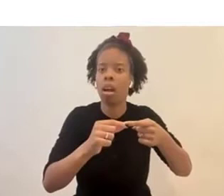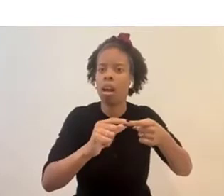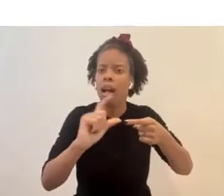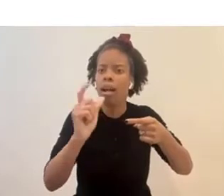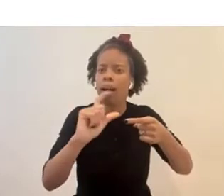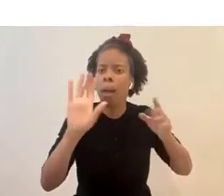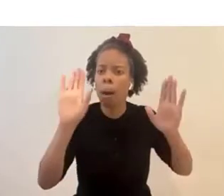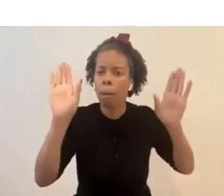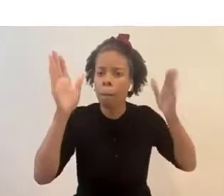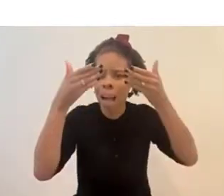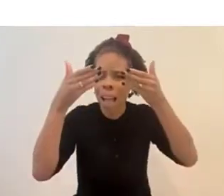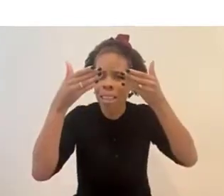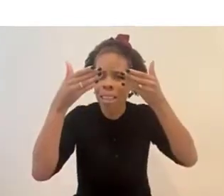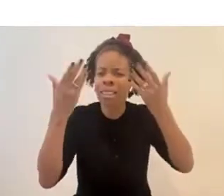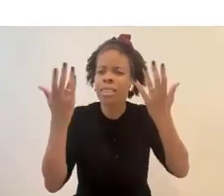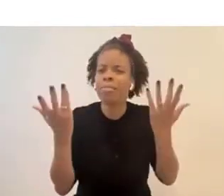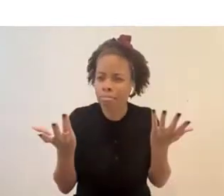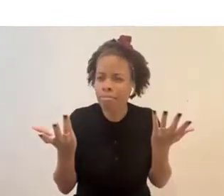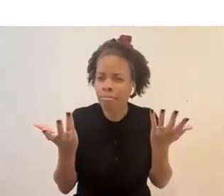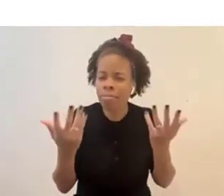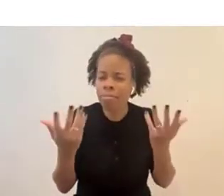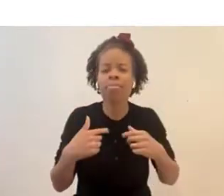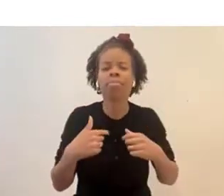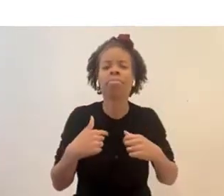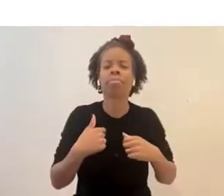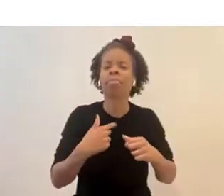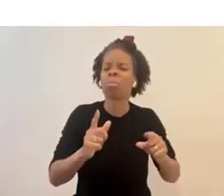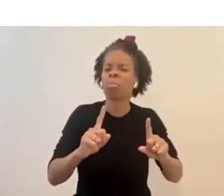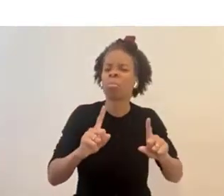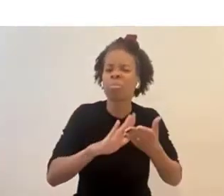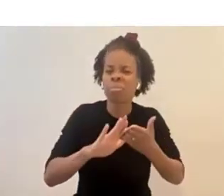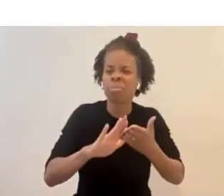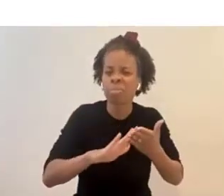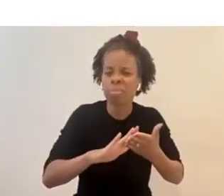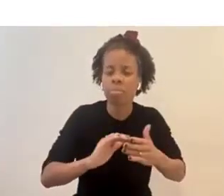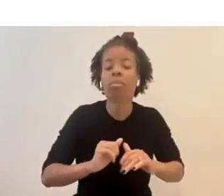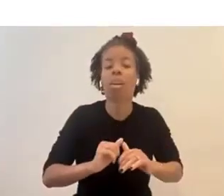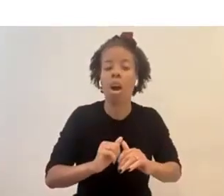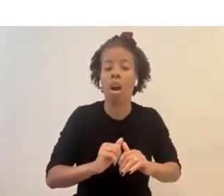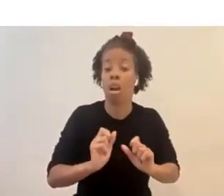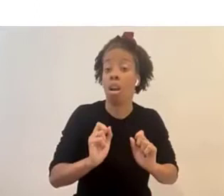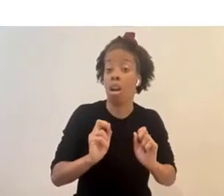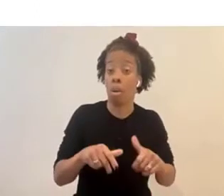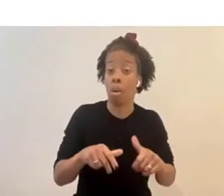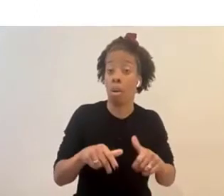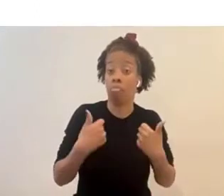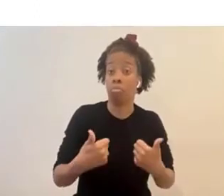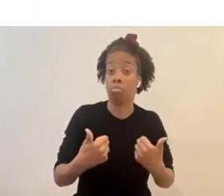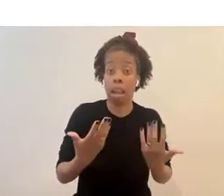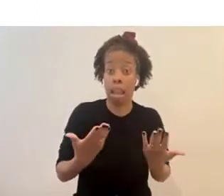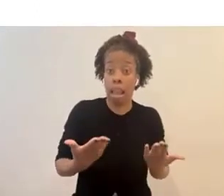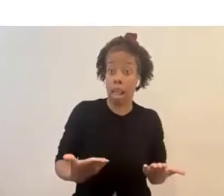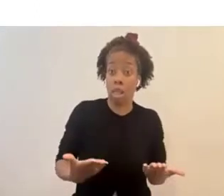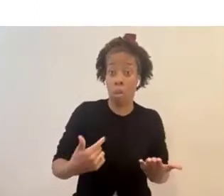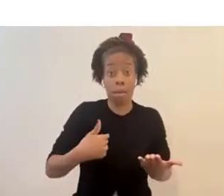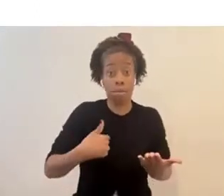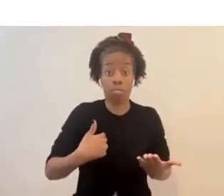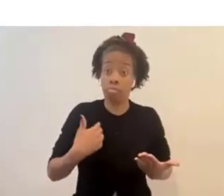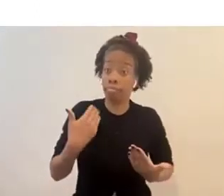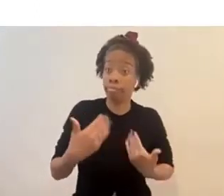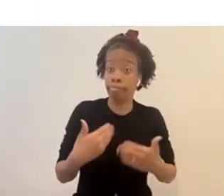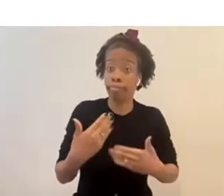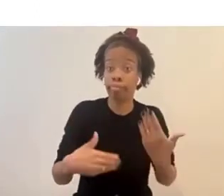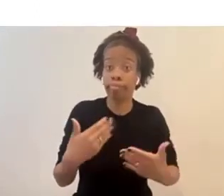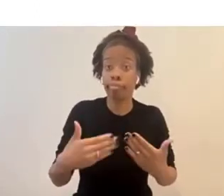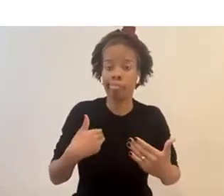was essentially a dimension that said, okay, at the moment, our narrative is being